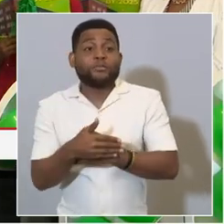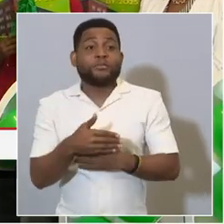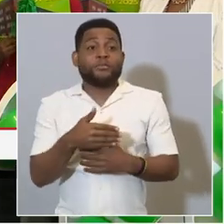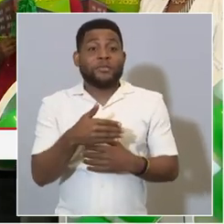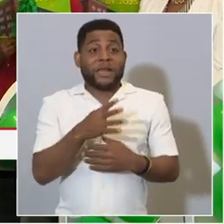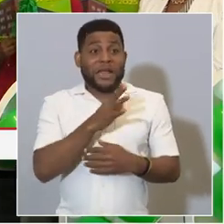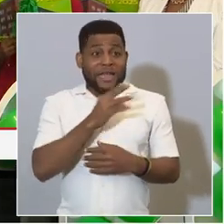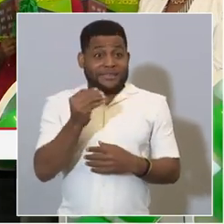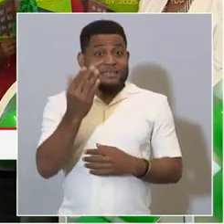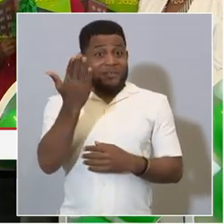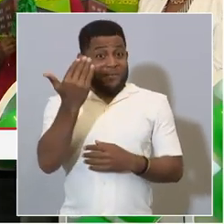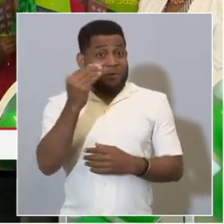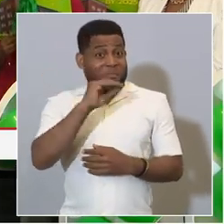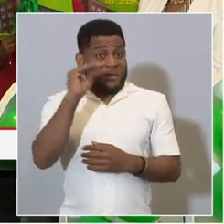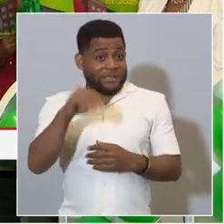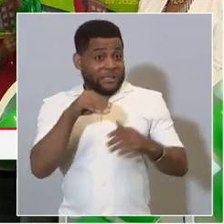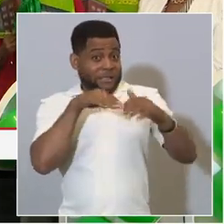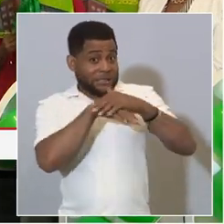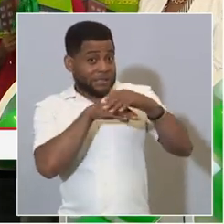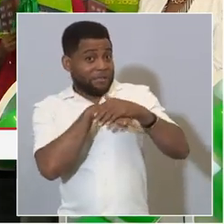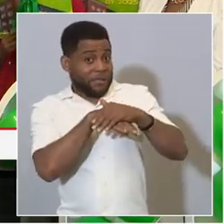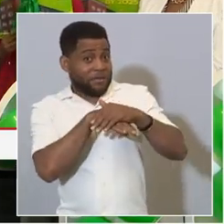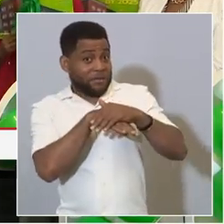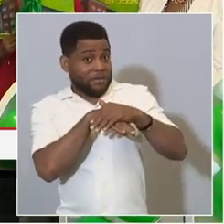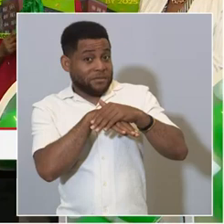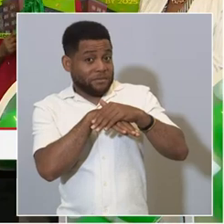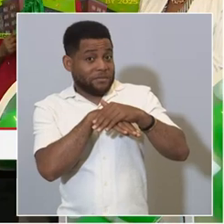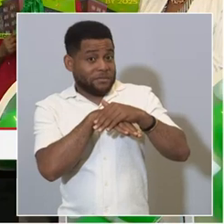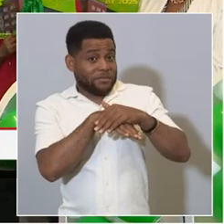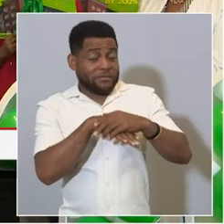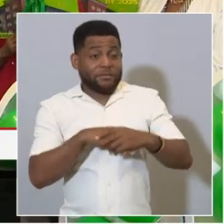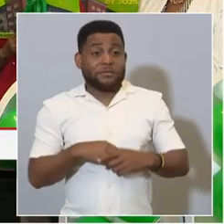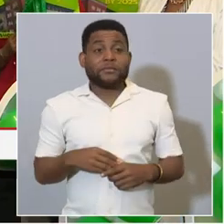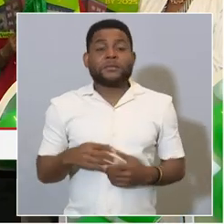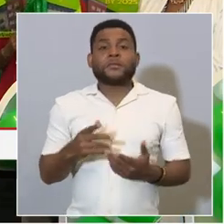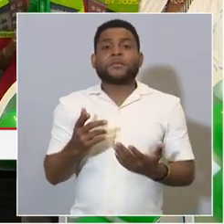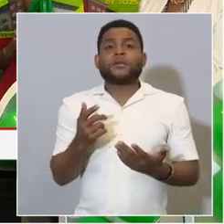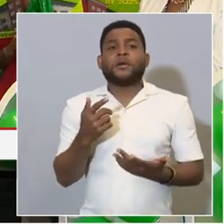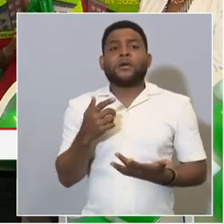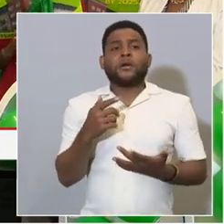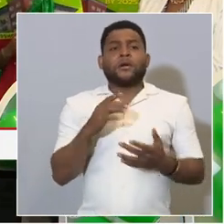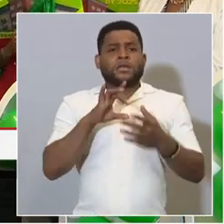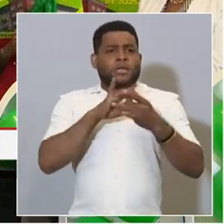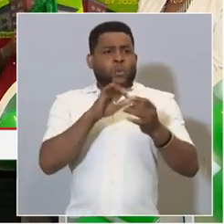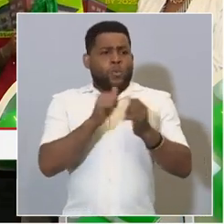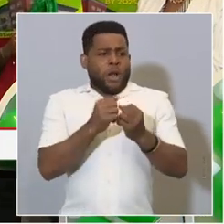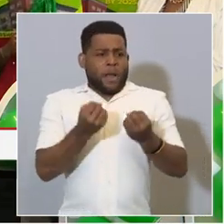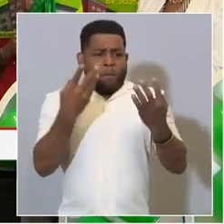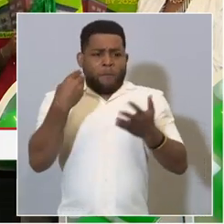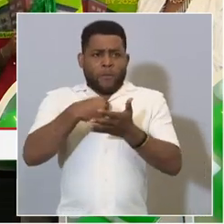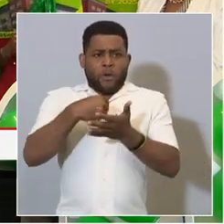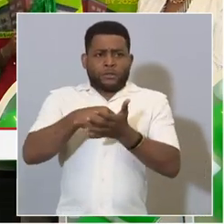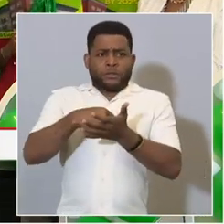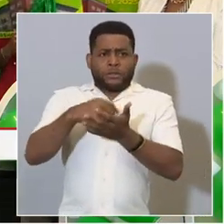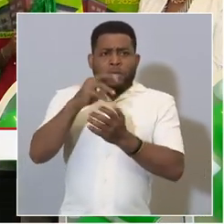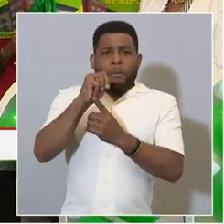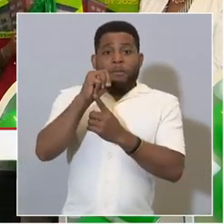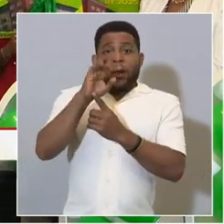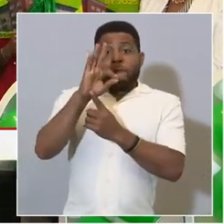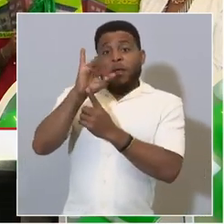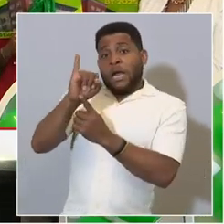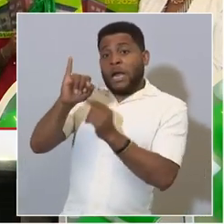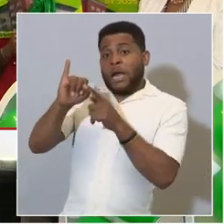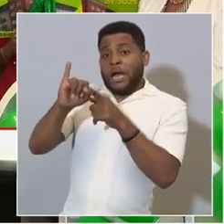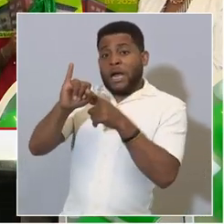accessible. Rents are based on 30, 50, and 60% MFI. The buildings feature modern systems and